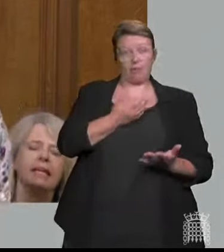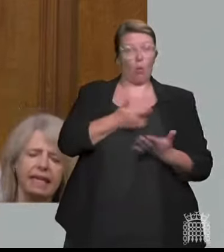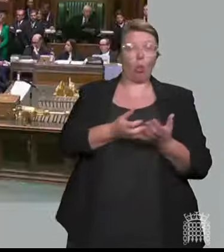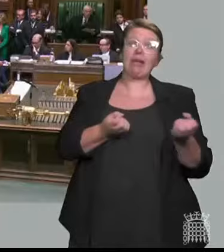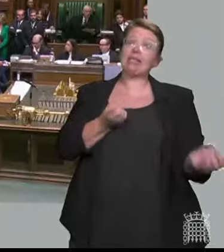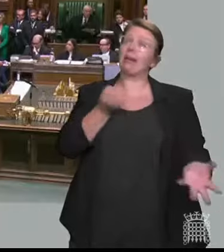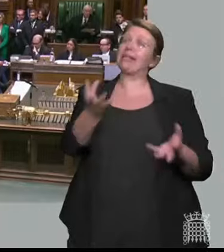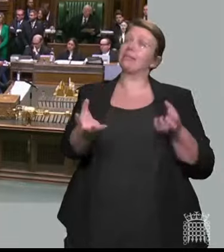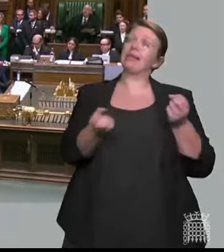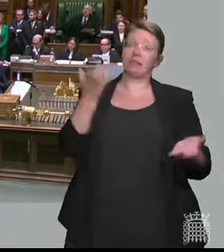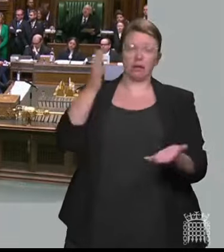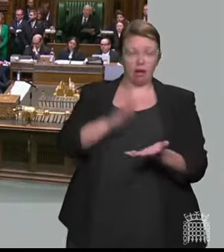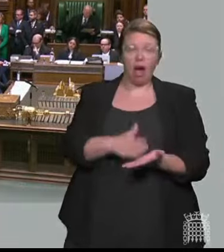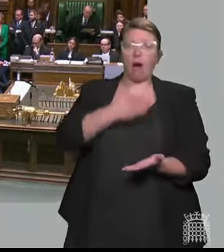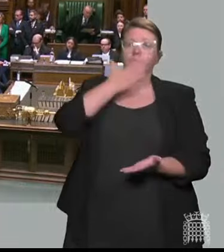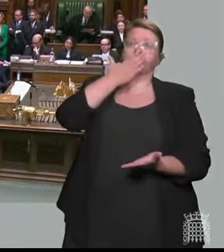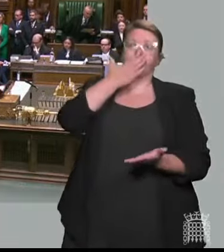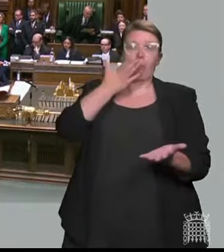money?